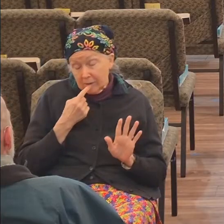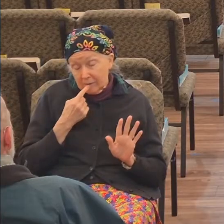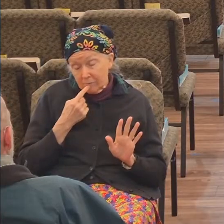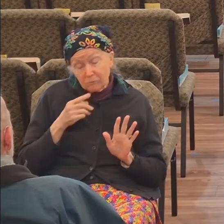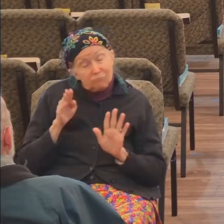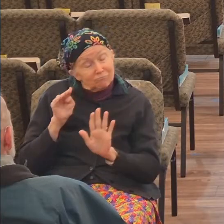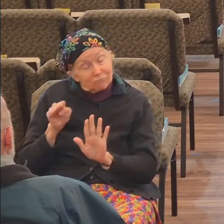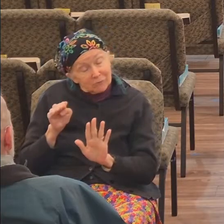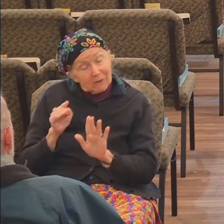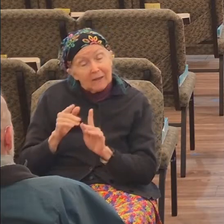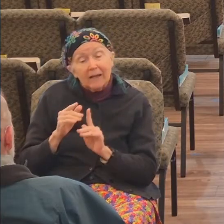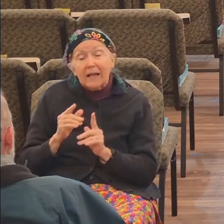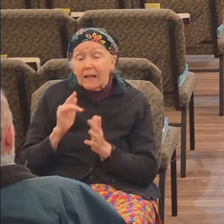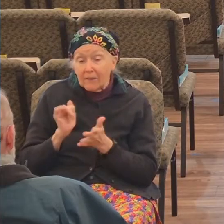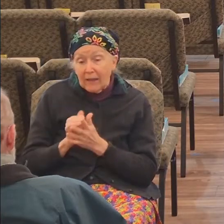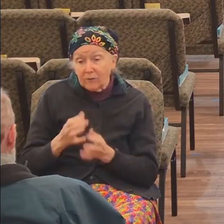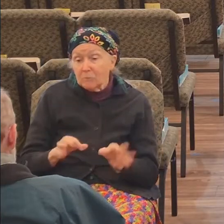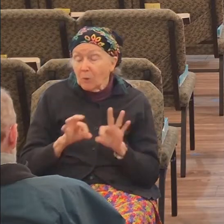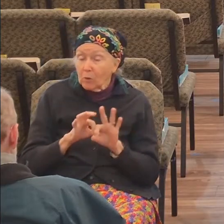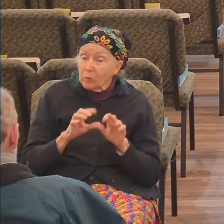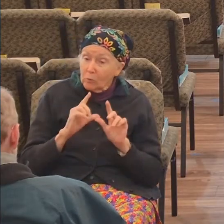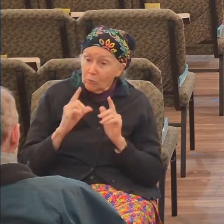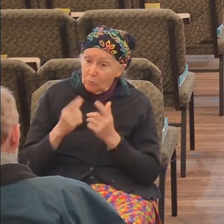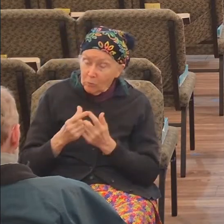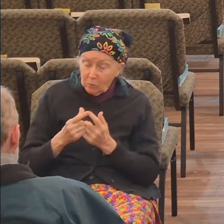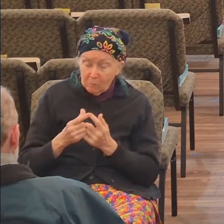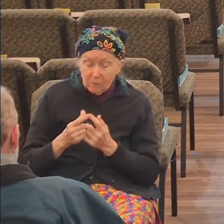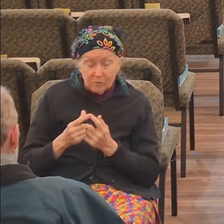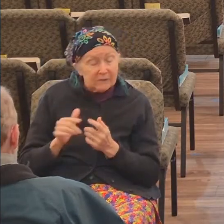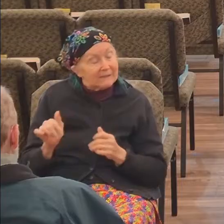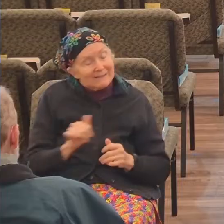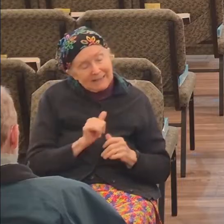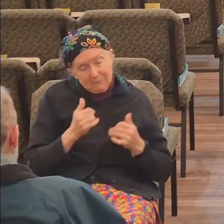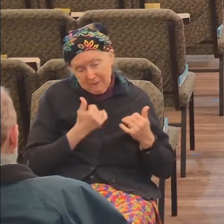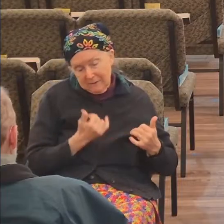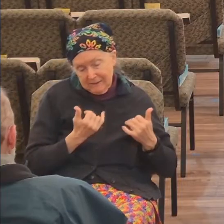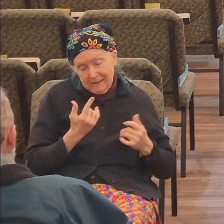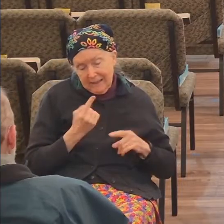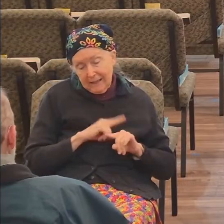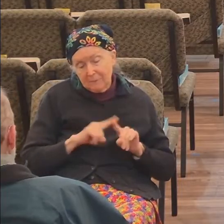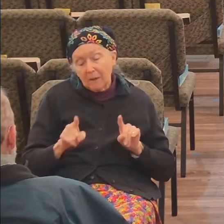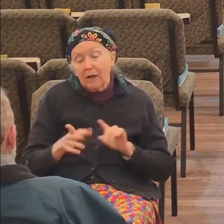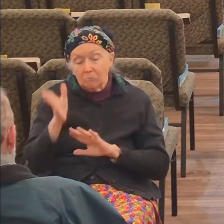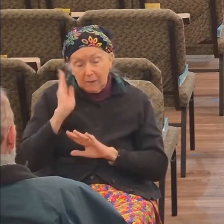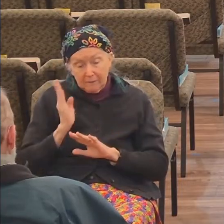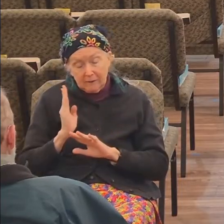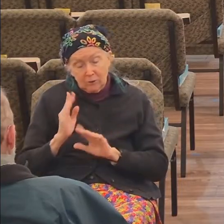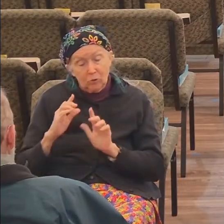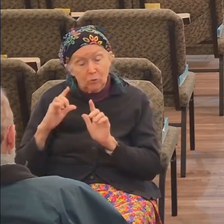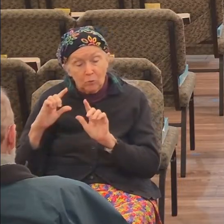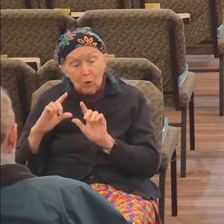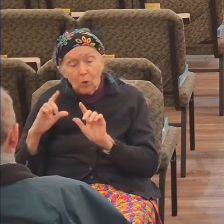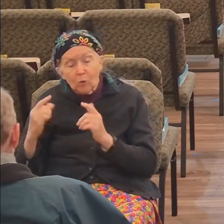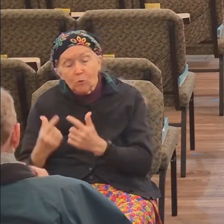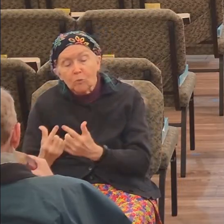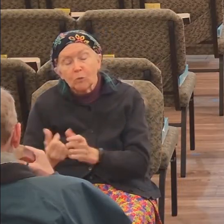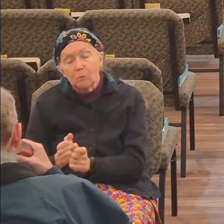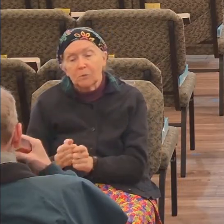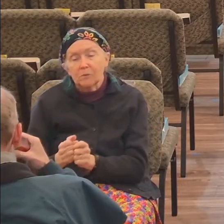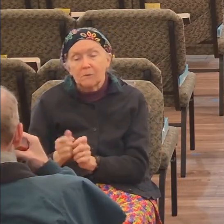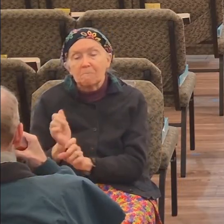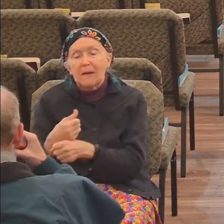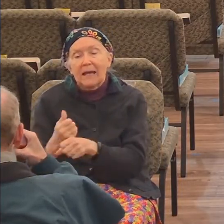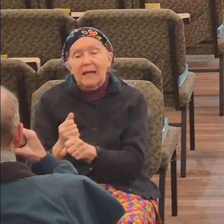because groups, no different from today, back then, groups were formed